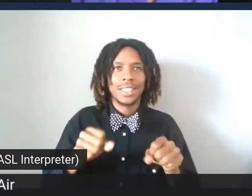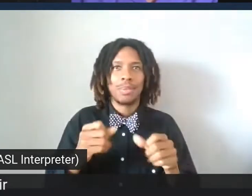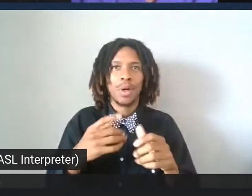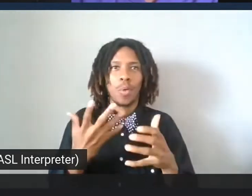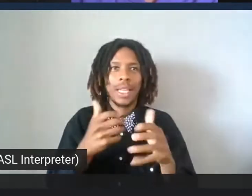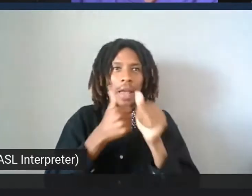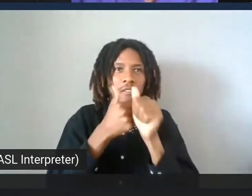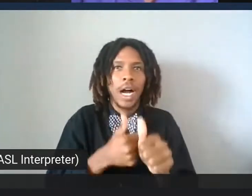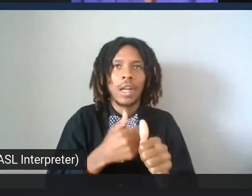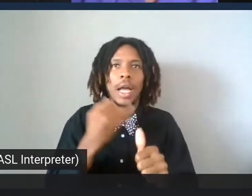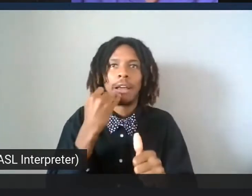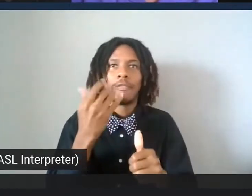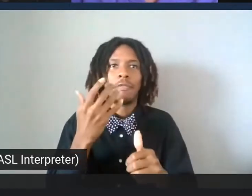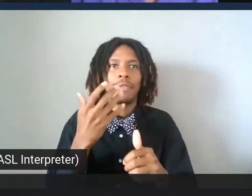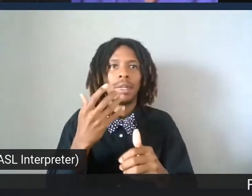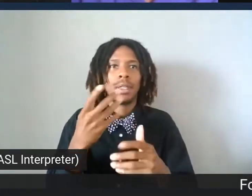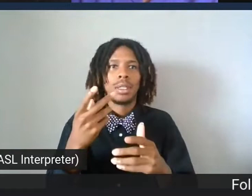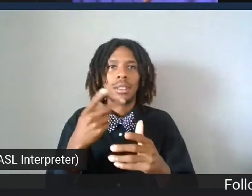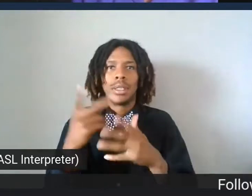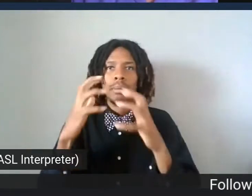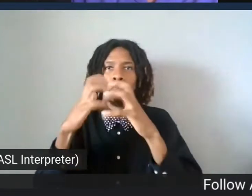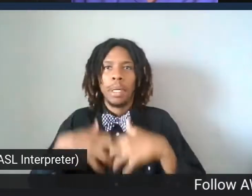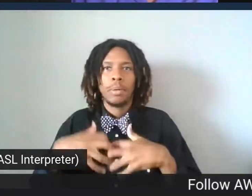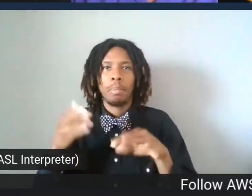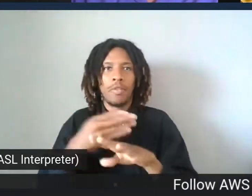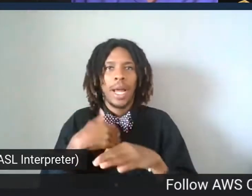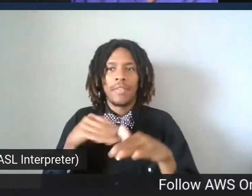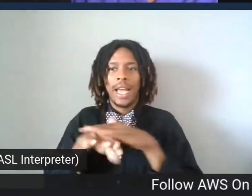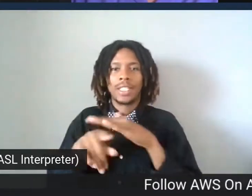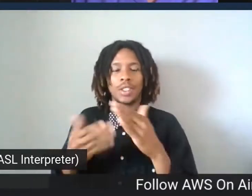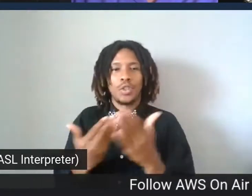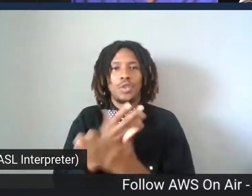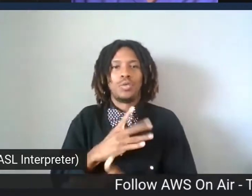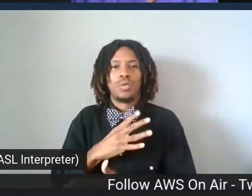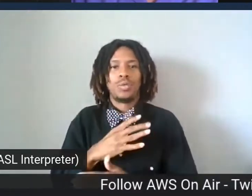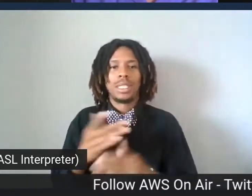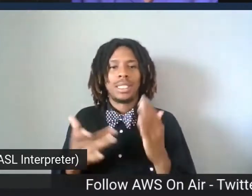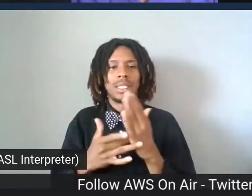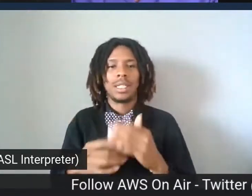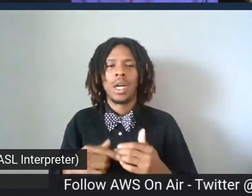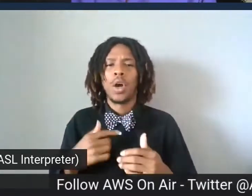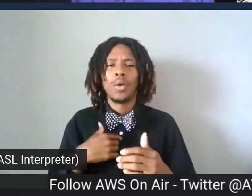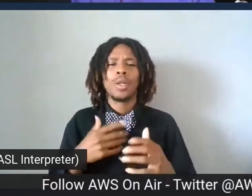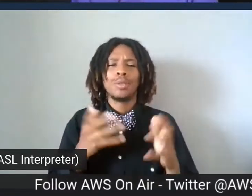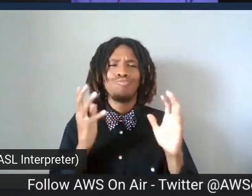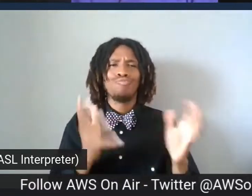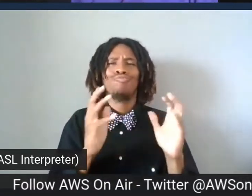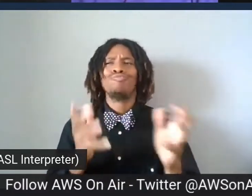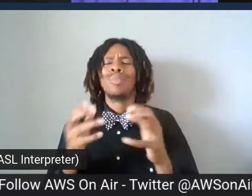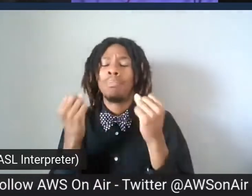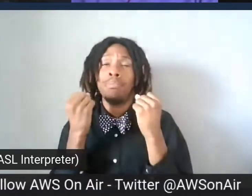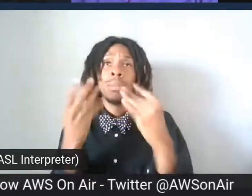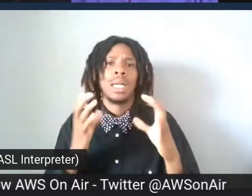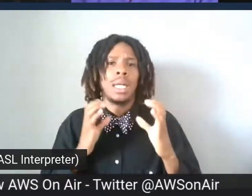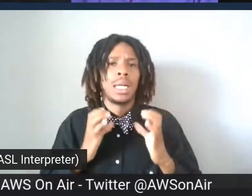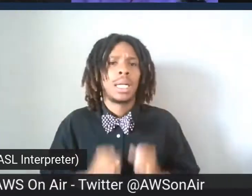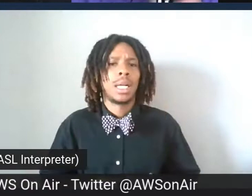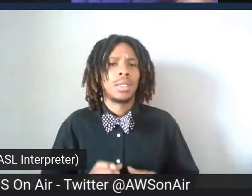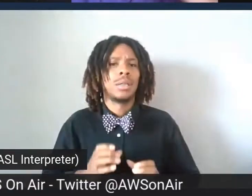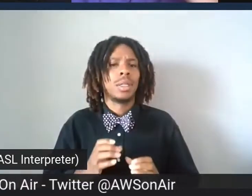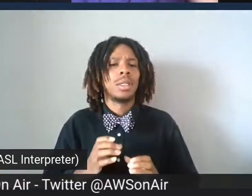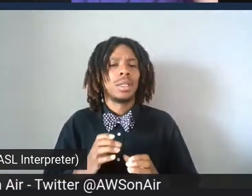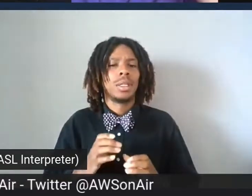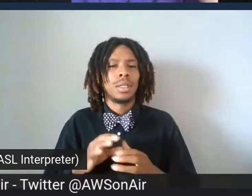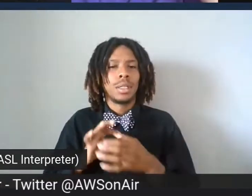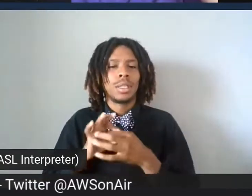were before they had access to this? Yeah. So we've been speaking to a lot of customers, on track to build,